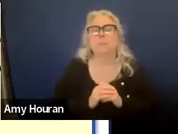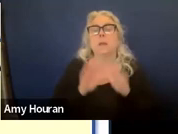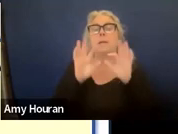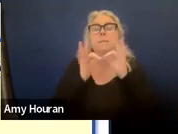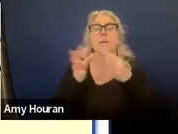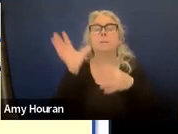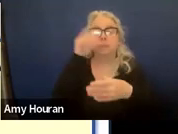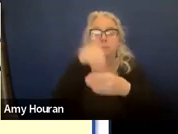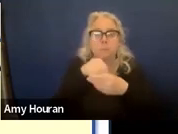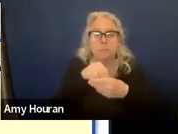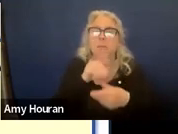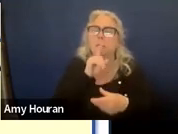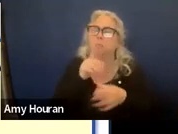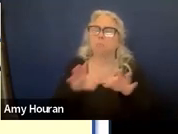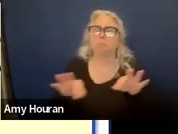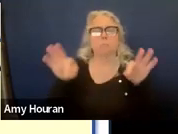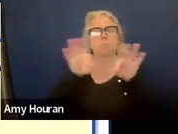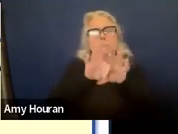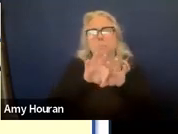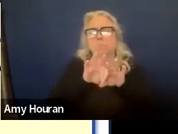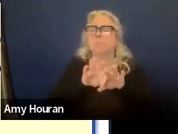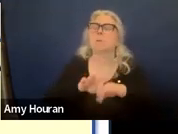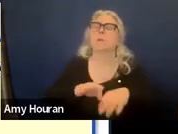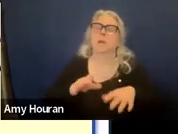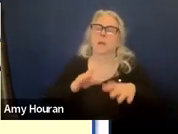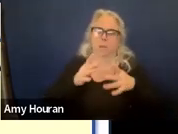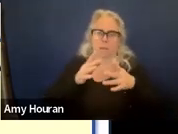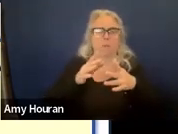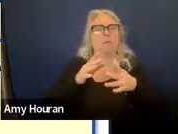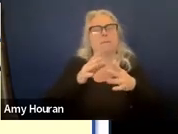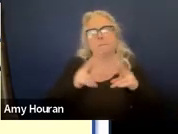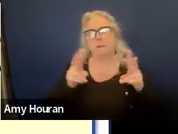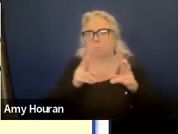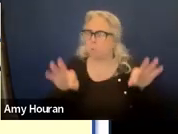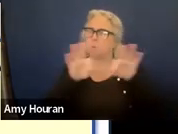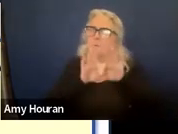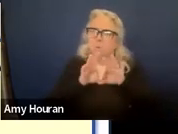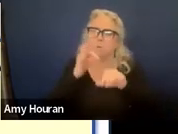Family engagement is really important, especially with a lot of those